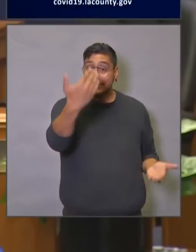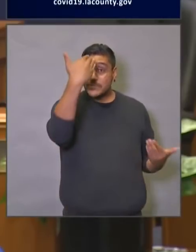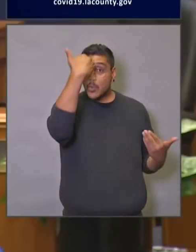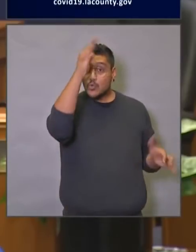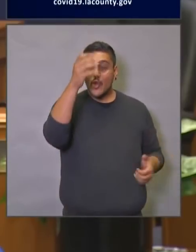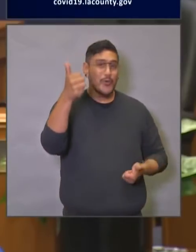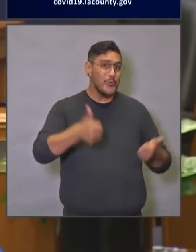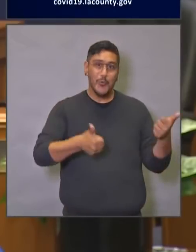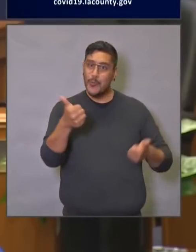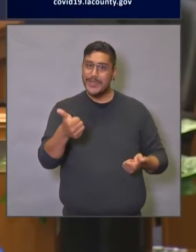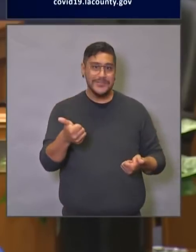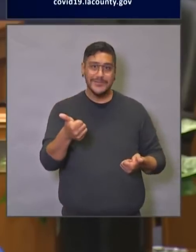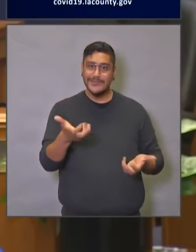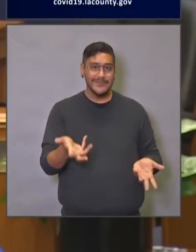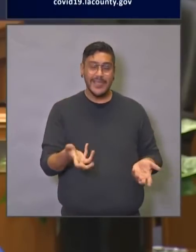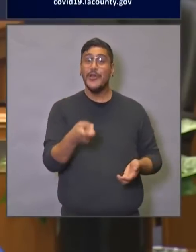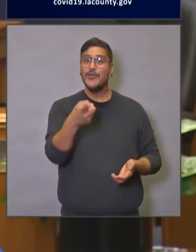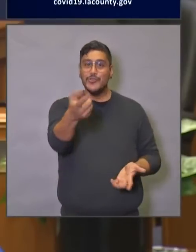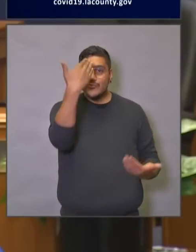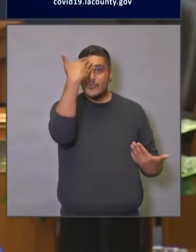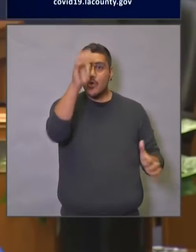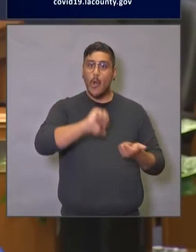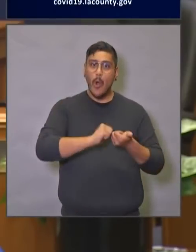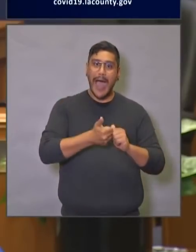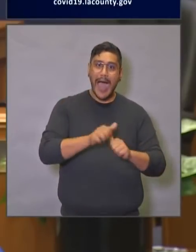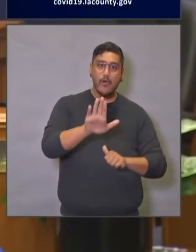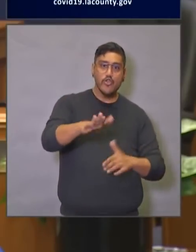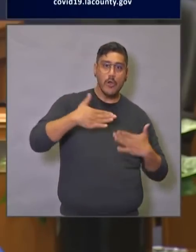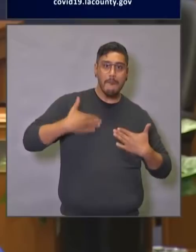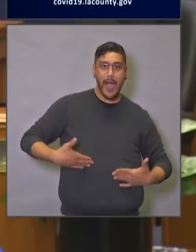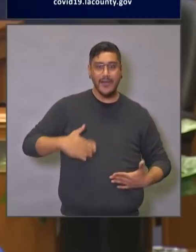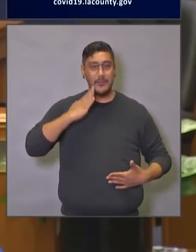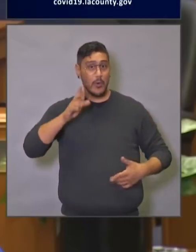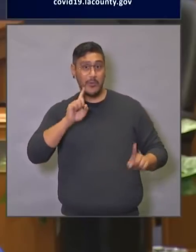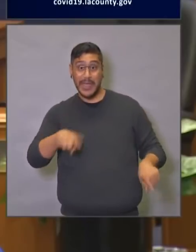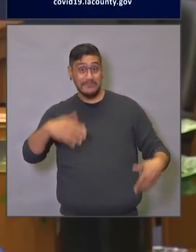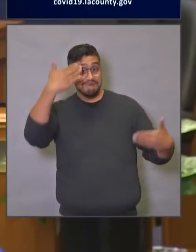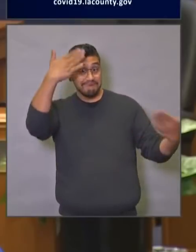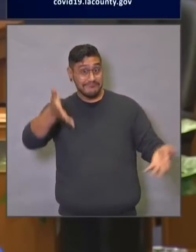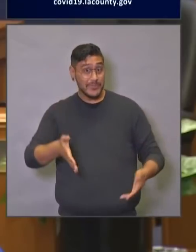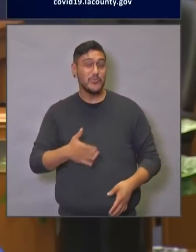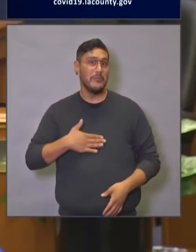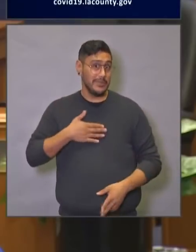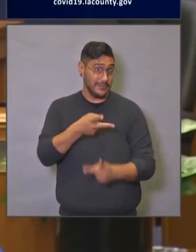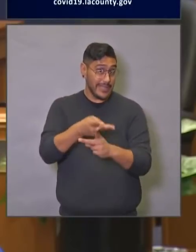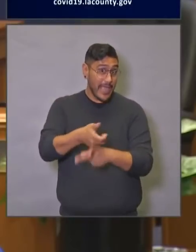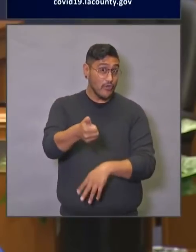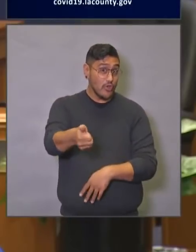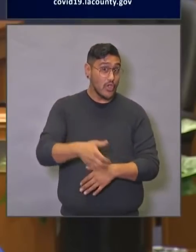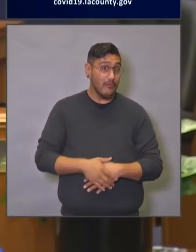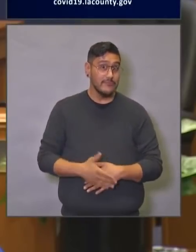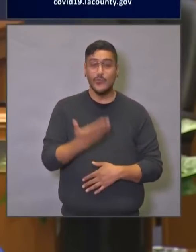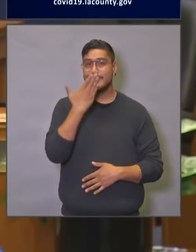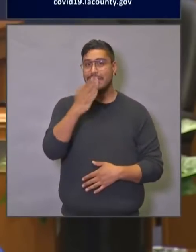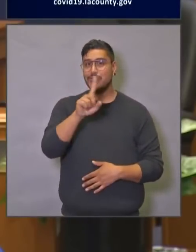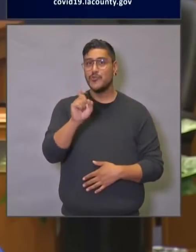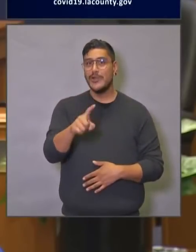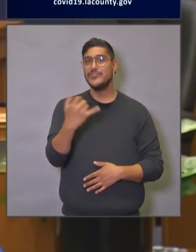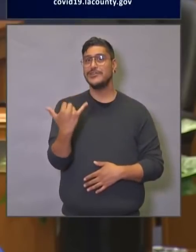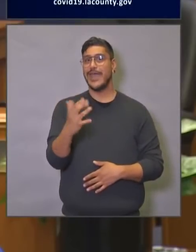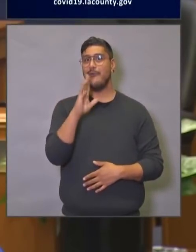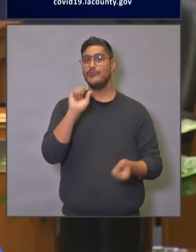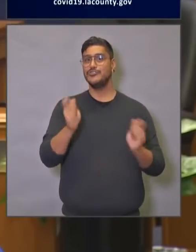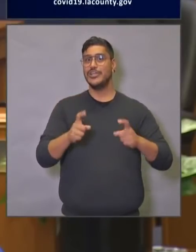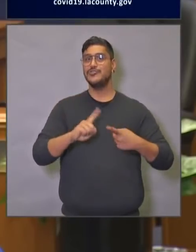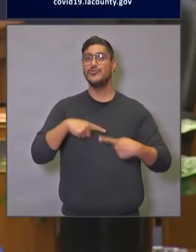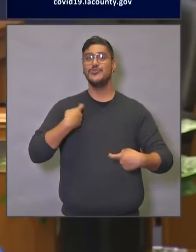to both take care of everyone else and also make sure you're acknowledging and taking care of yourself. But thanks for the questions, and we'll now have remarks in Spanish